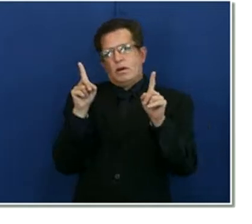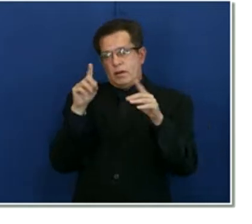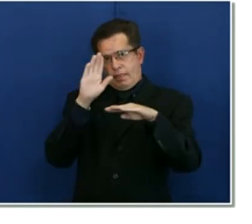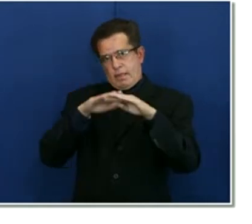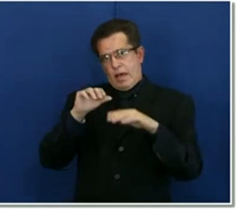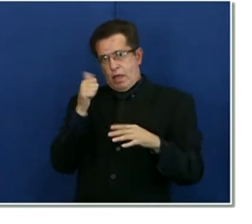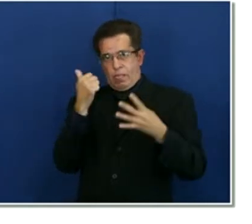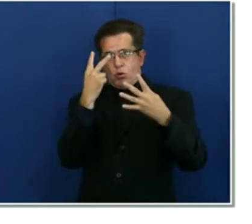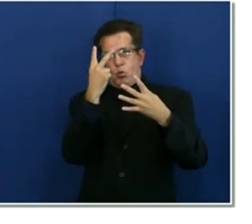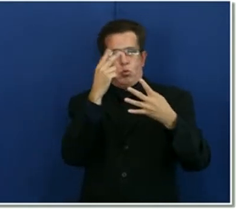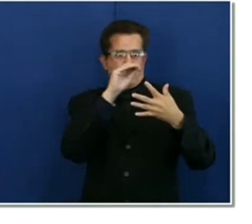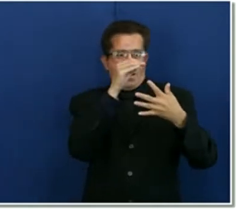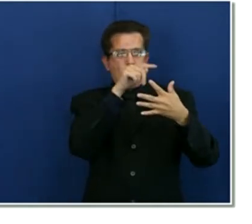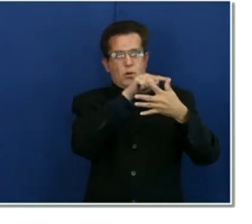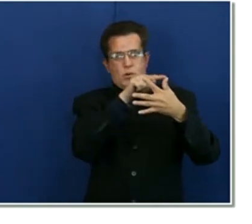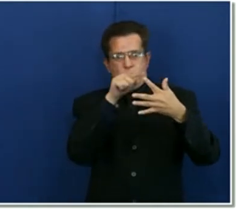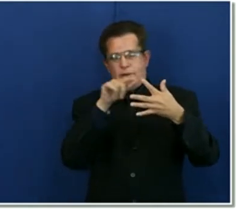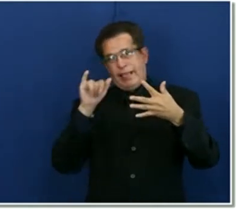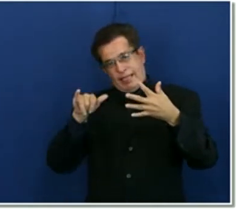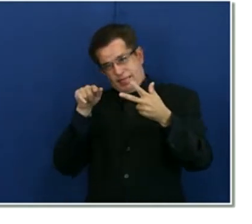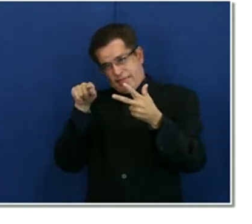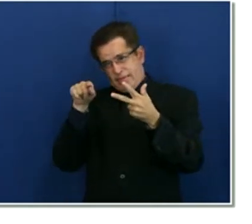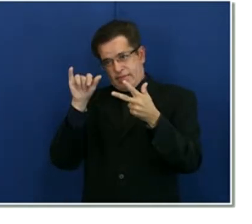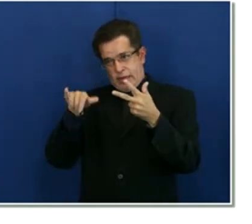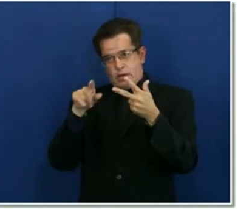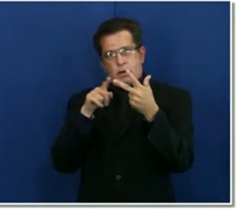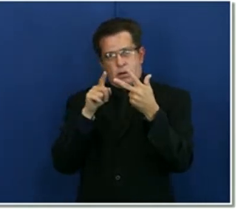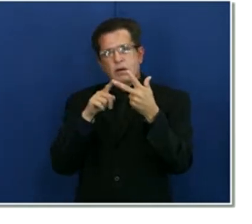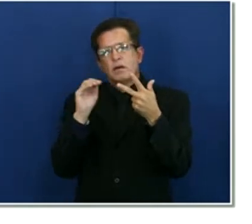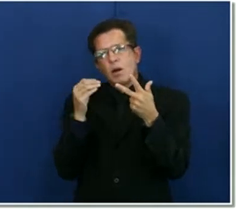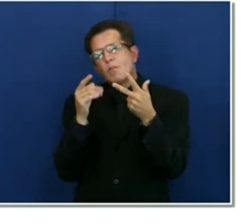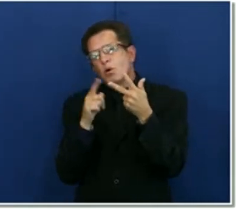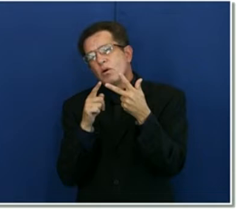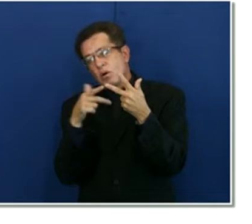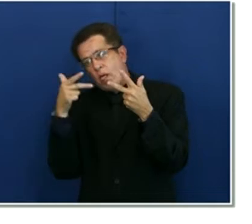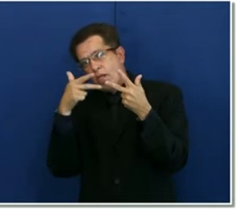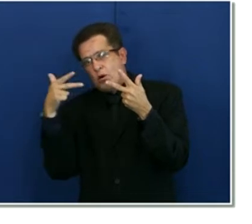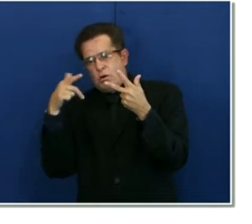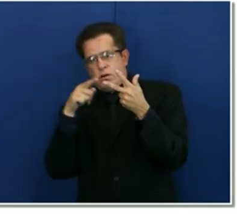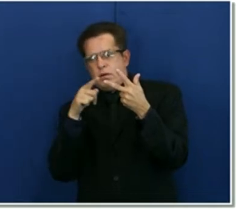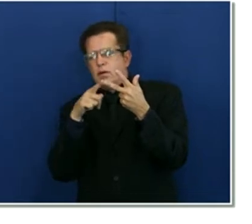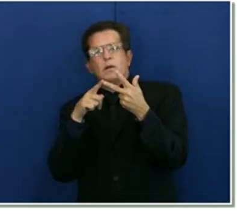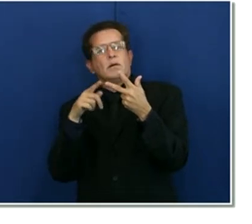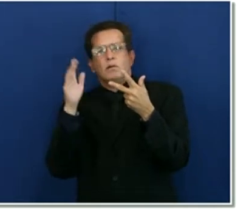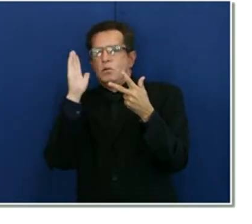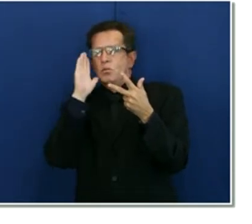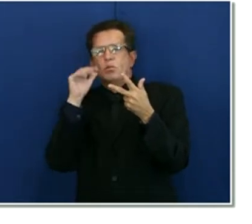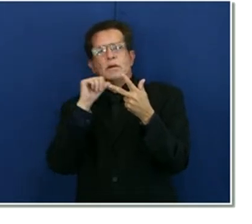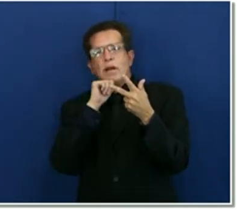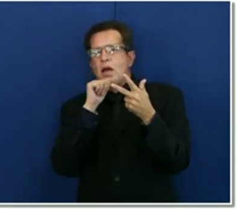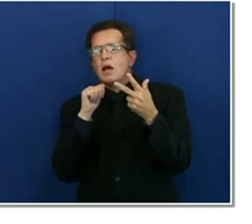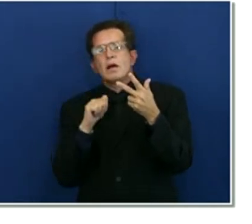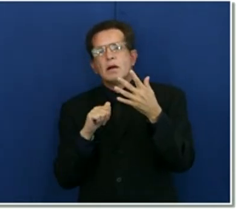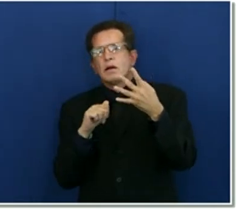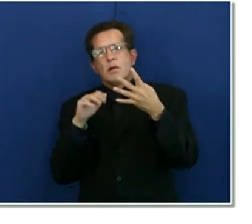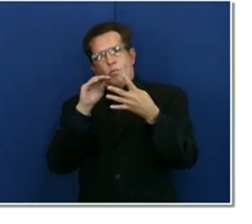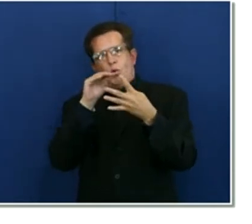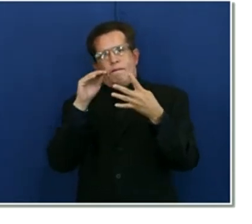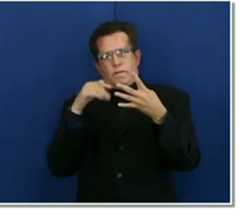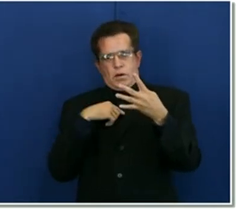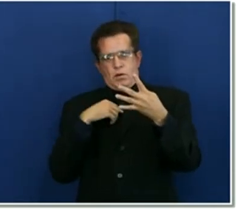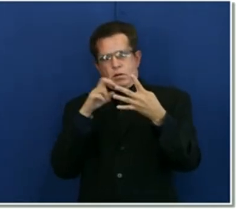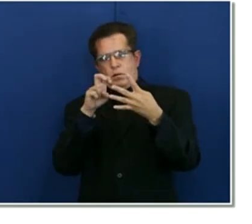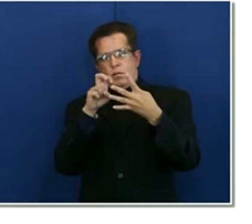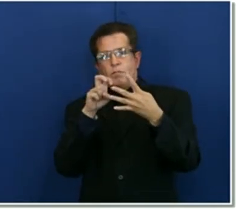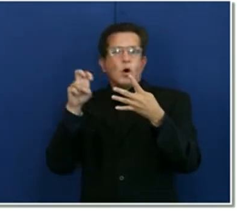rate and overall testing positivity, the health equity metric will not move a county to a